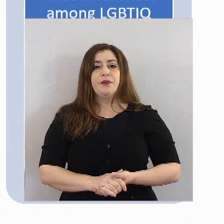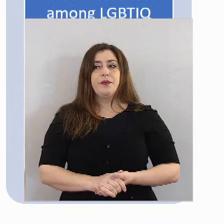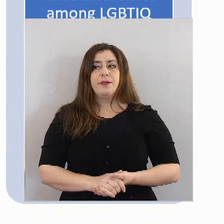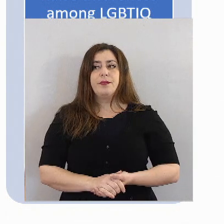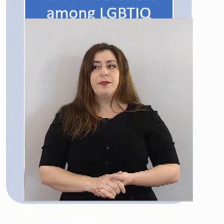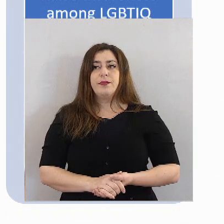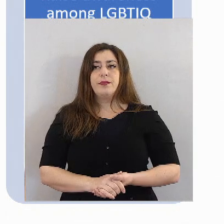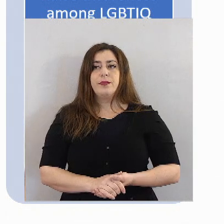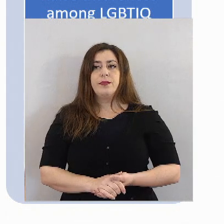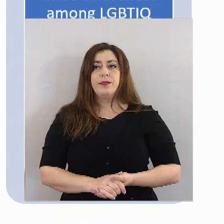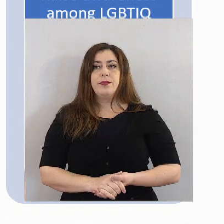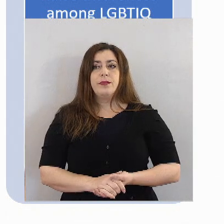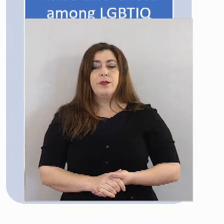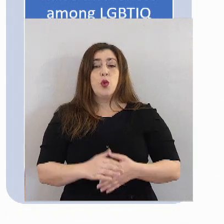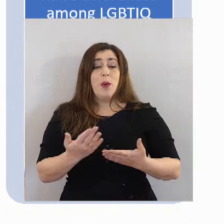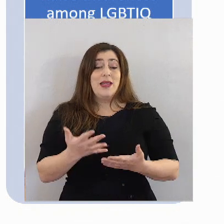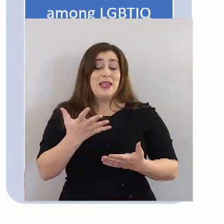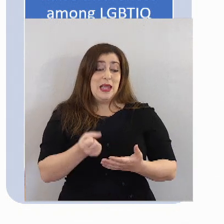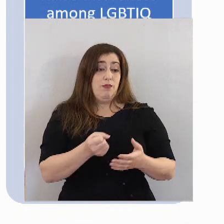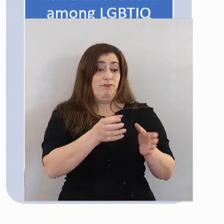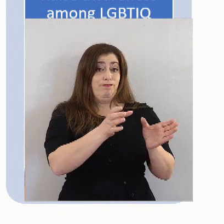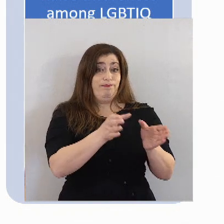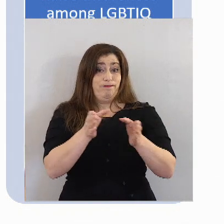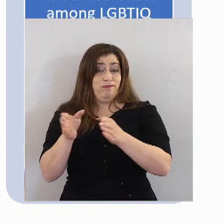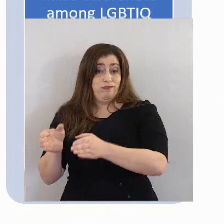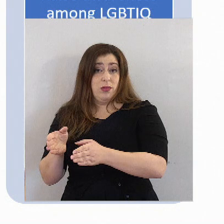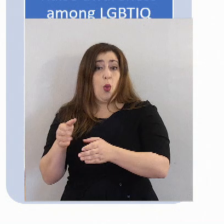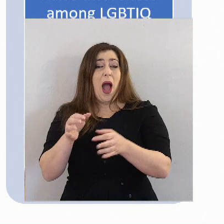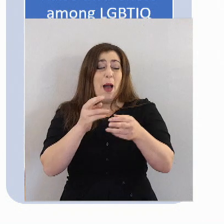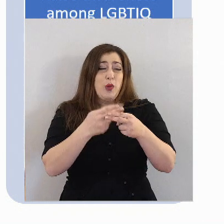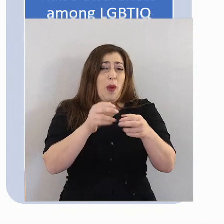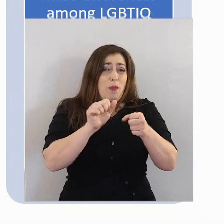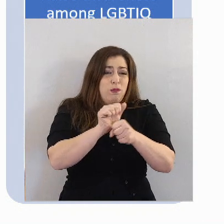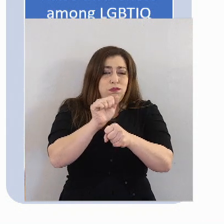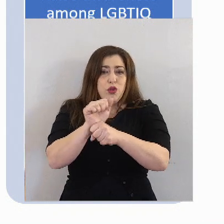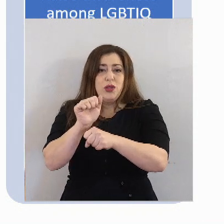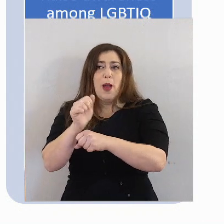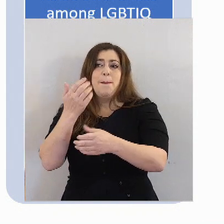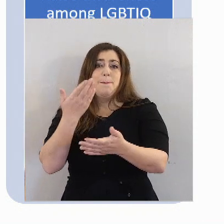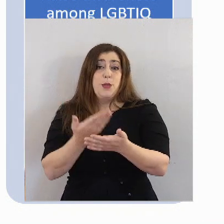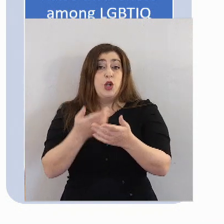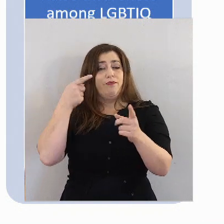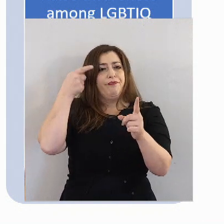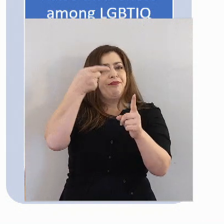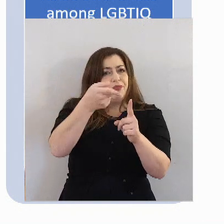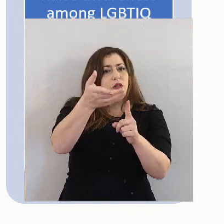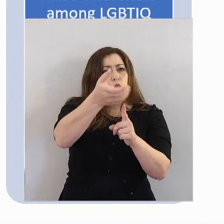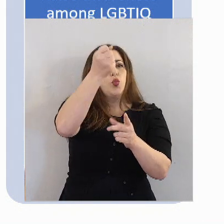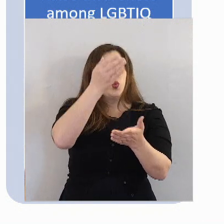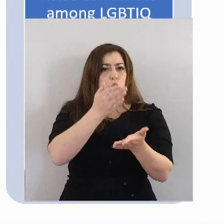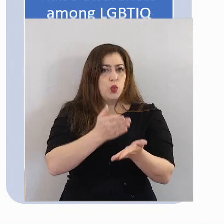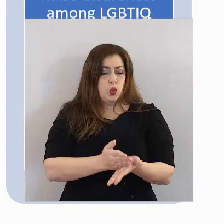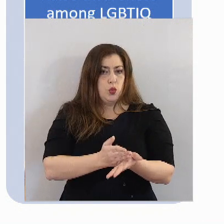The various work packages were tailored to address the 4 main objectives of the project, that is, to ensure LGBTIQ persons